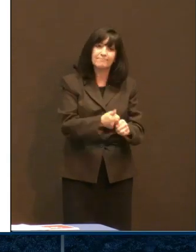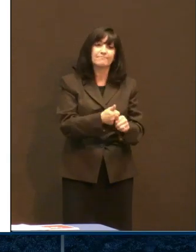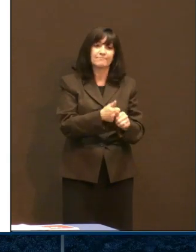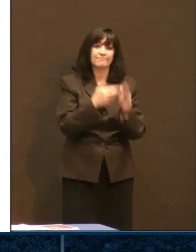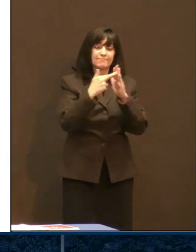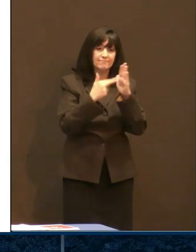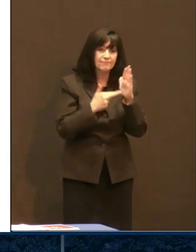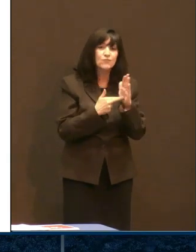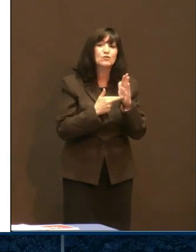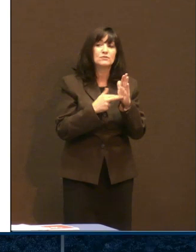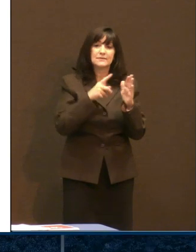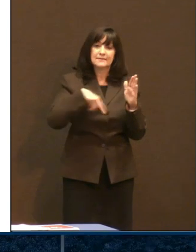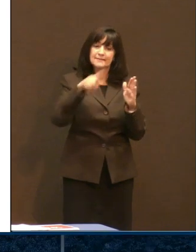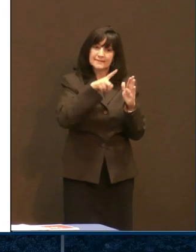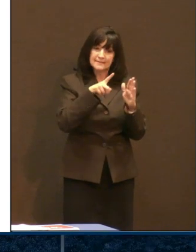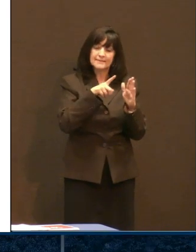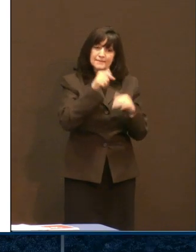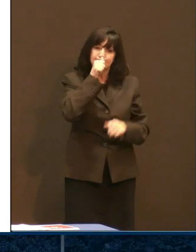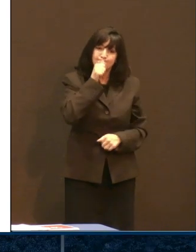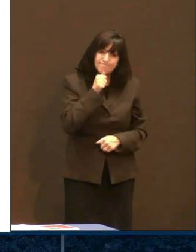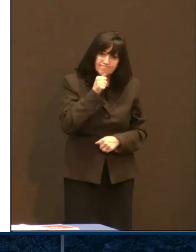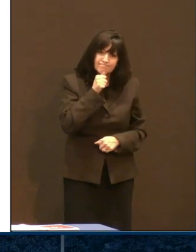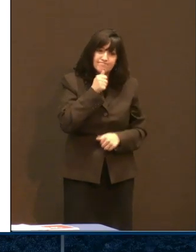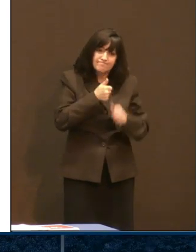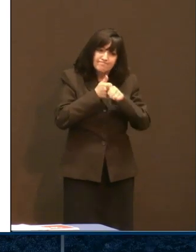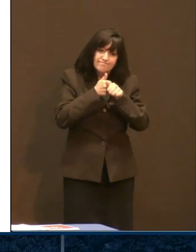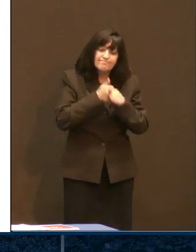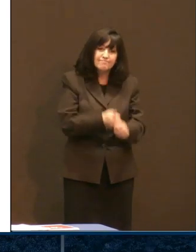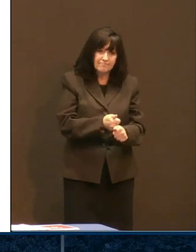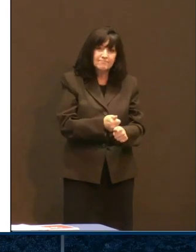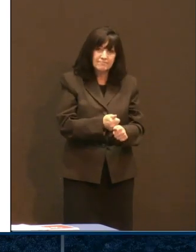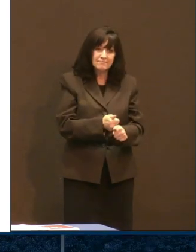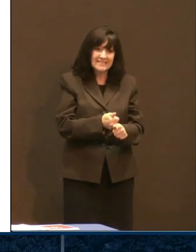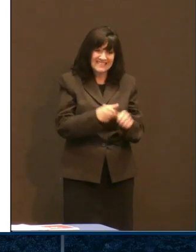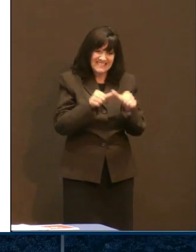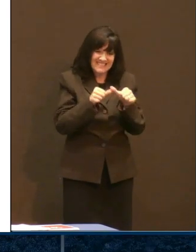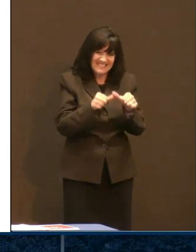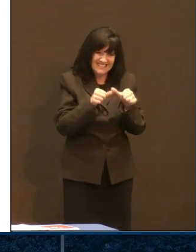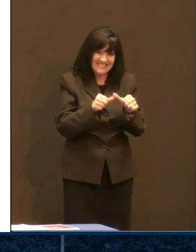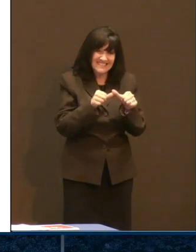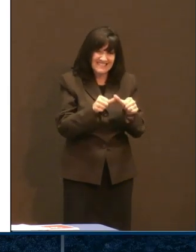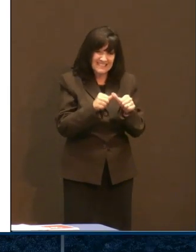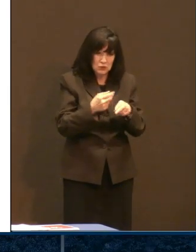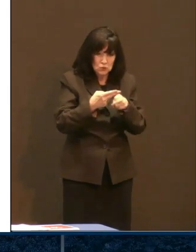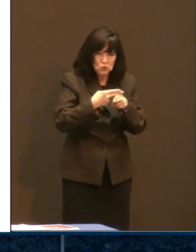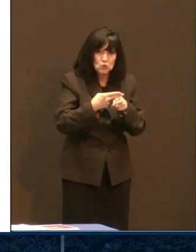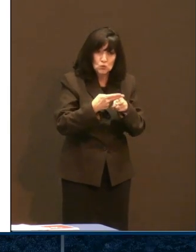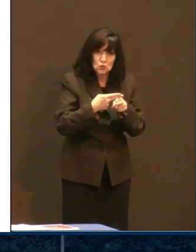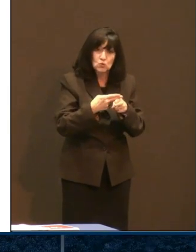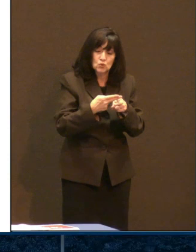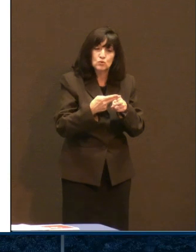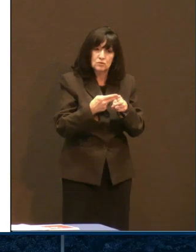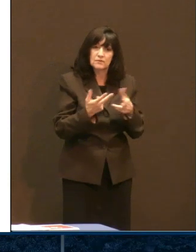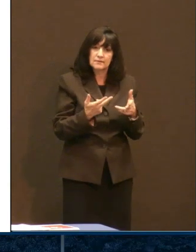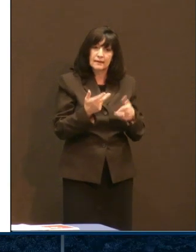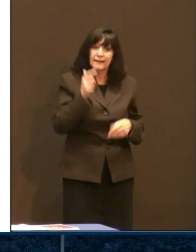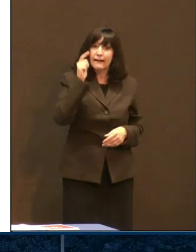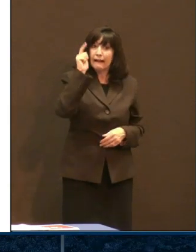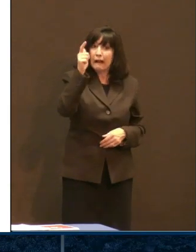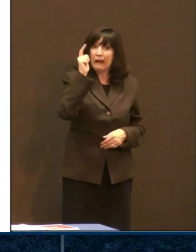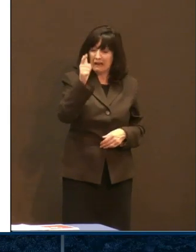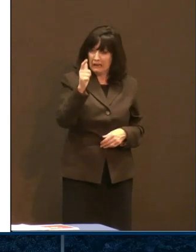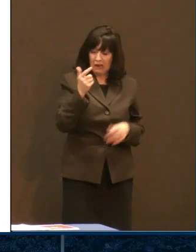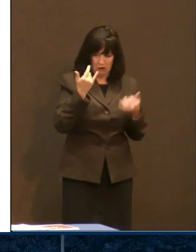it sooner rather than later, and go back to a new normal, which will include some social distancing until we